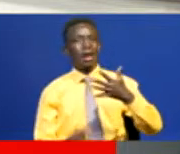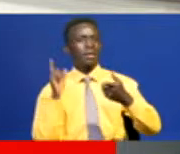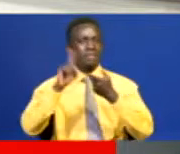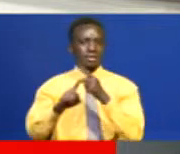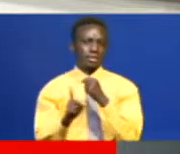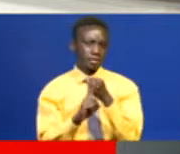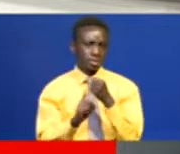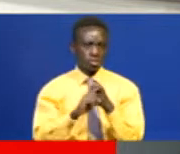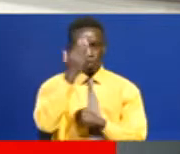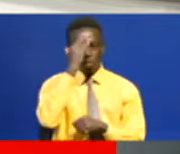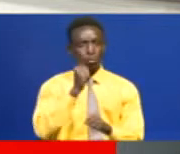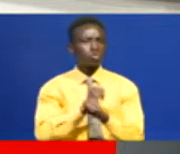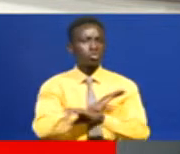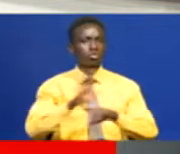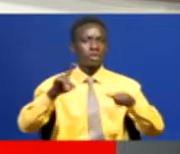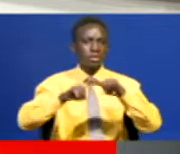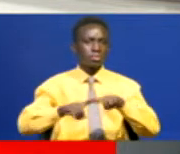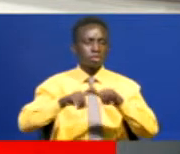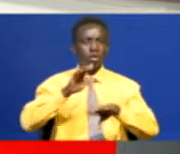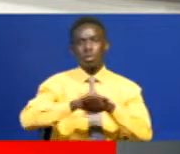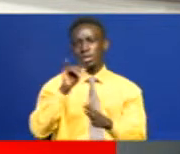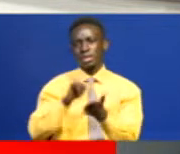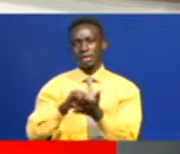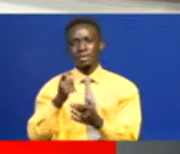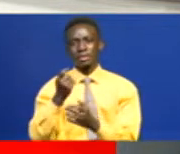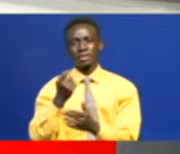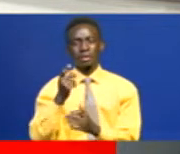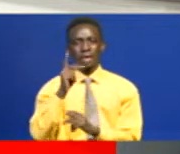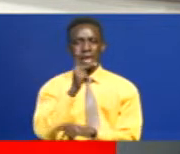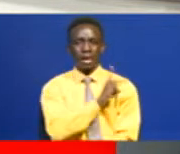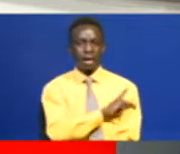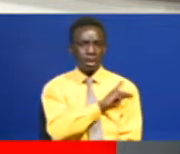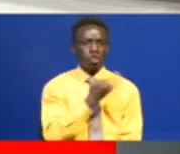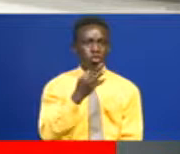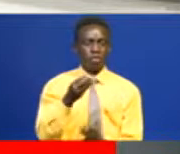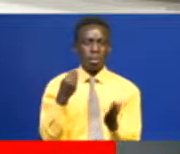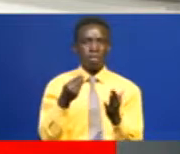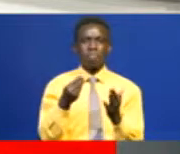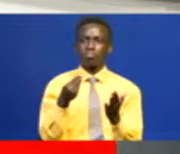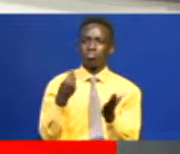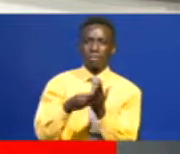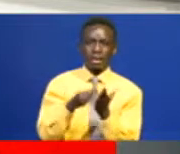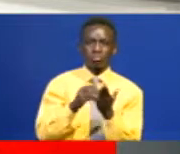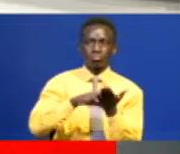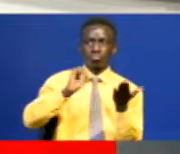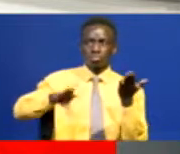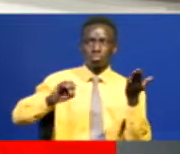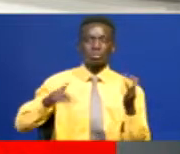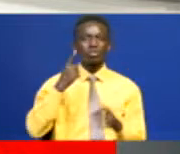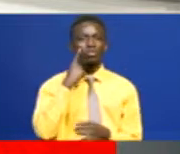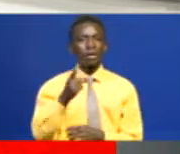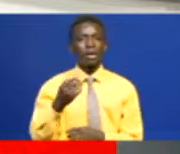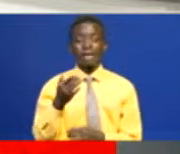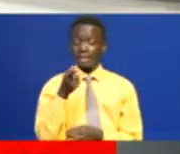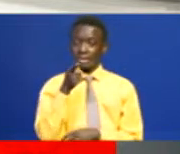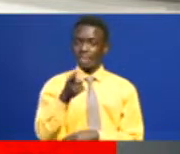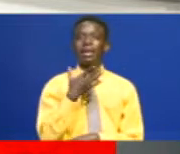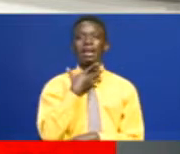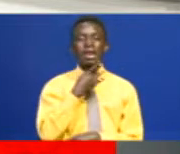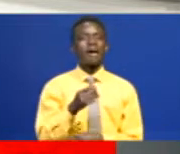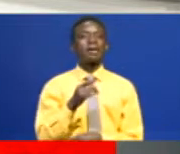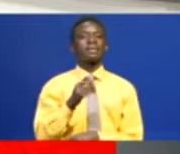because you don't rely on just that kind of stream. The ecosystem of music, because it's an ecosystem, if it doesn't work